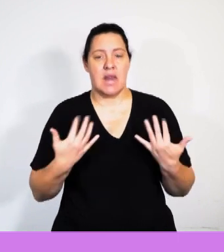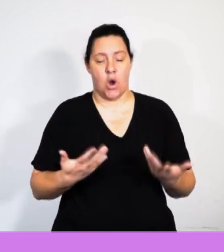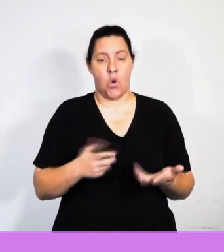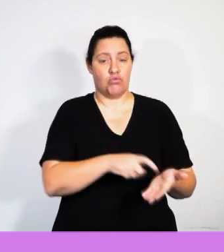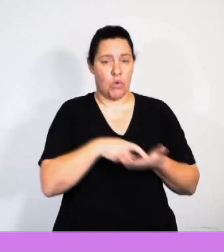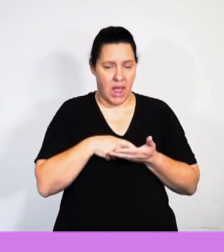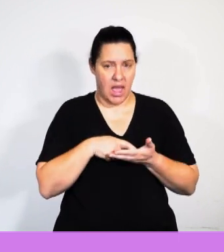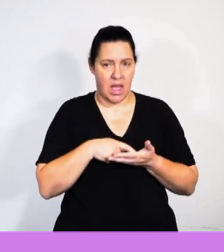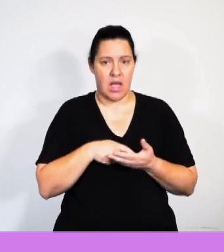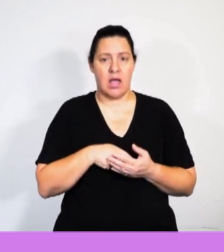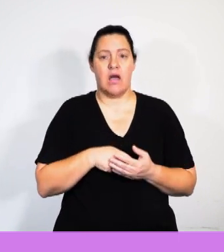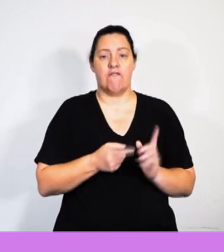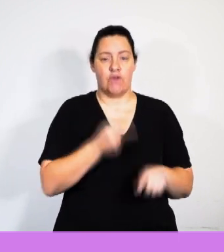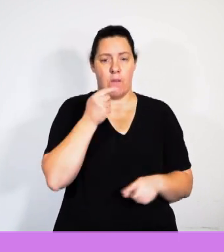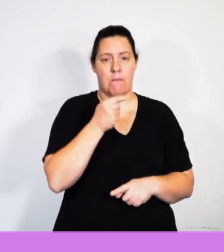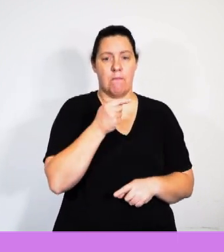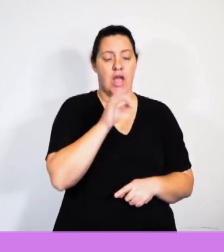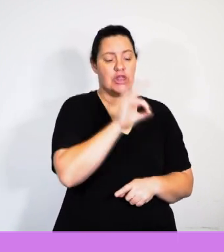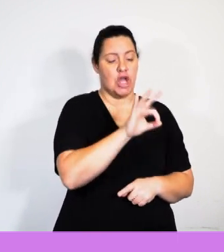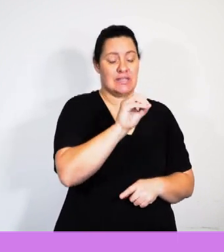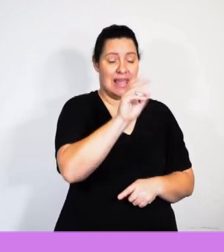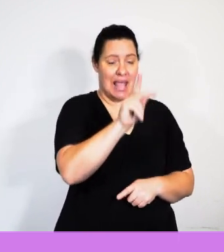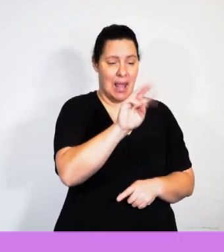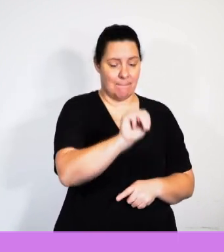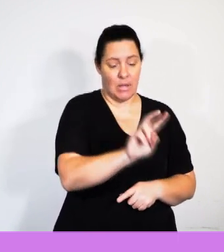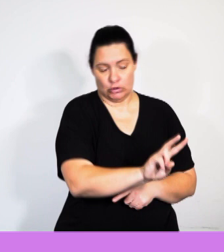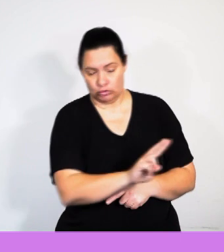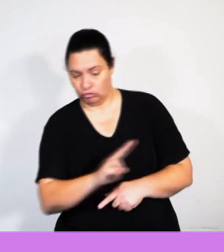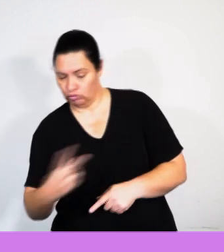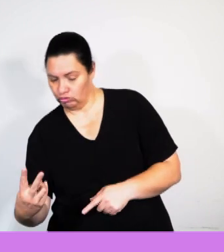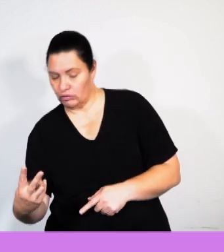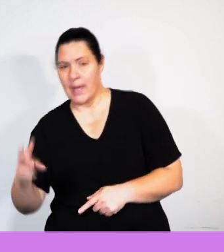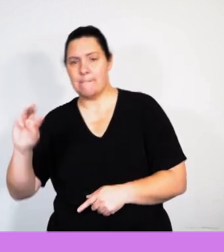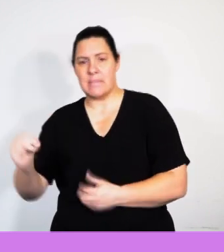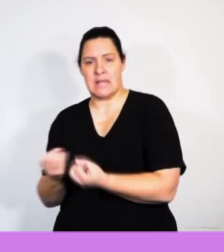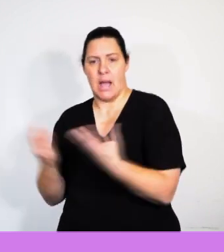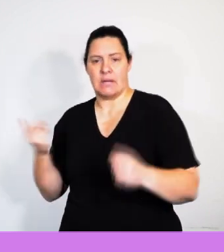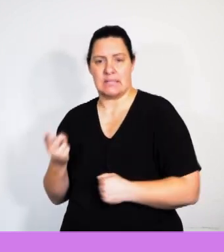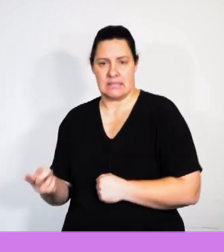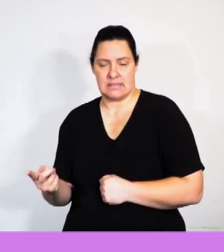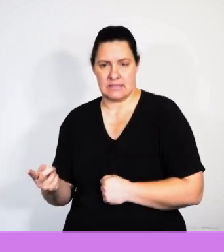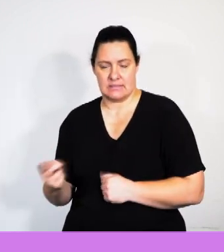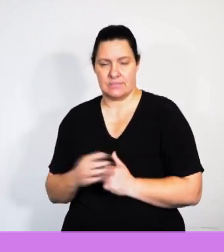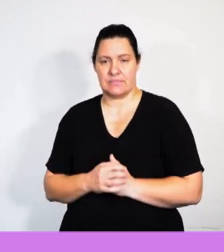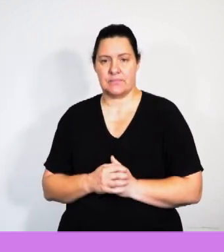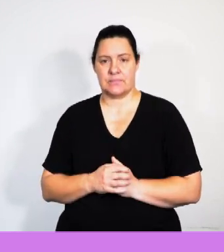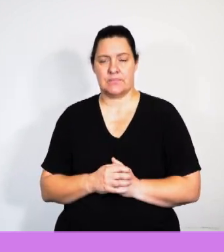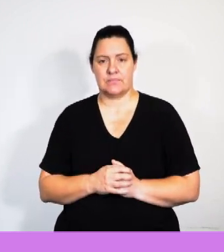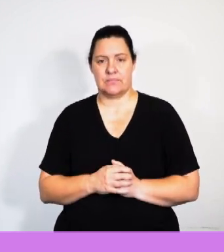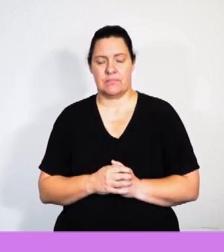words, we are required to convert from 30 kilometers to